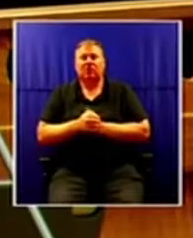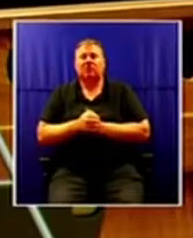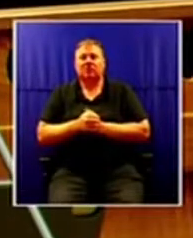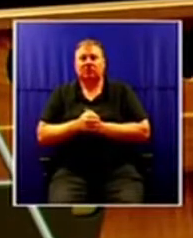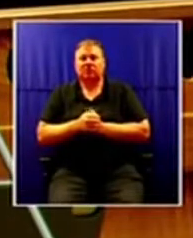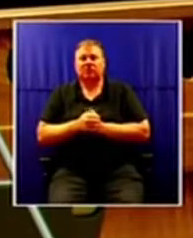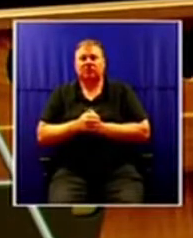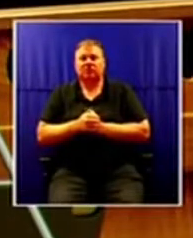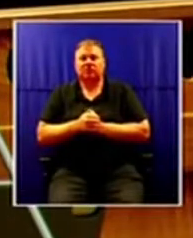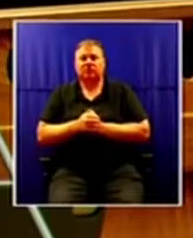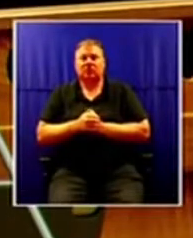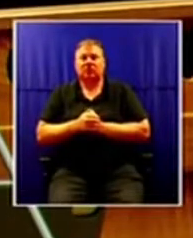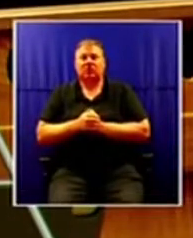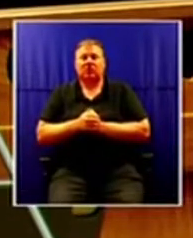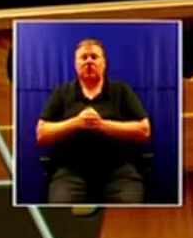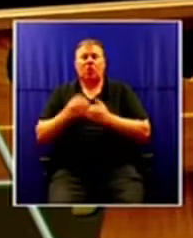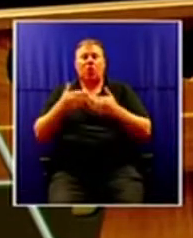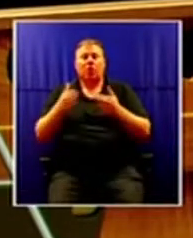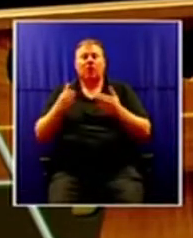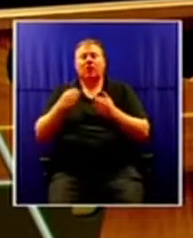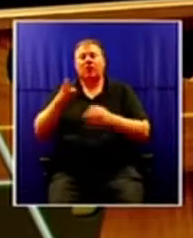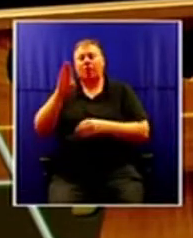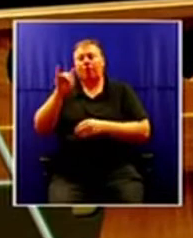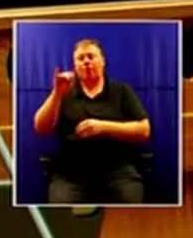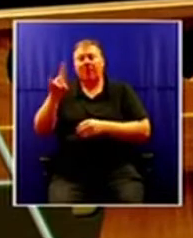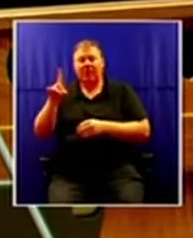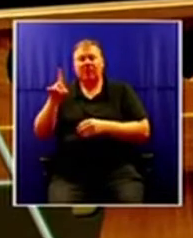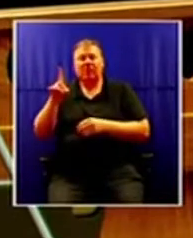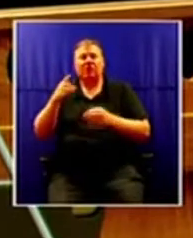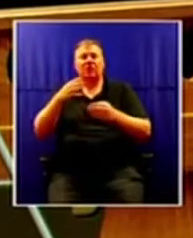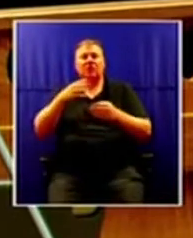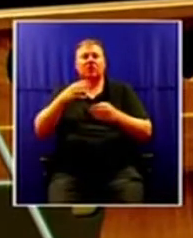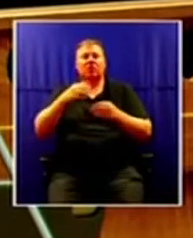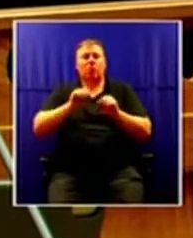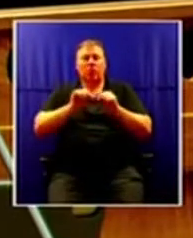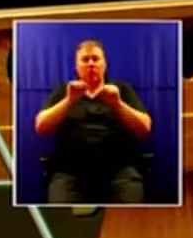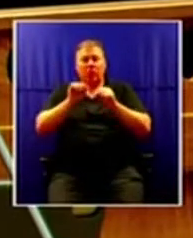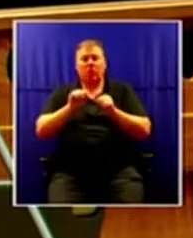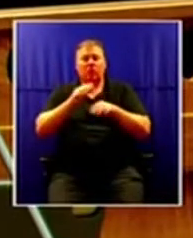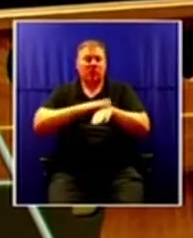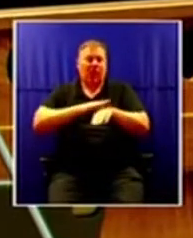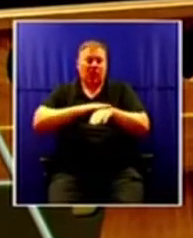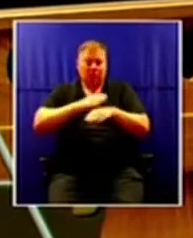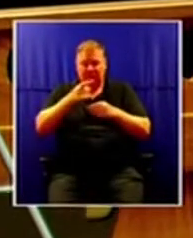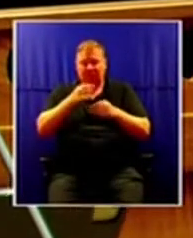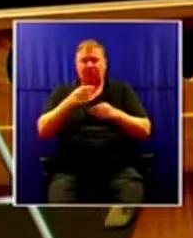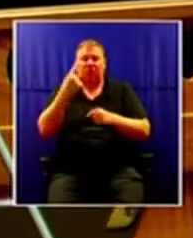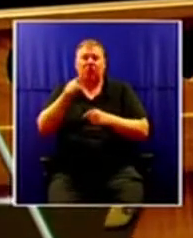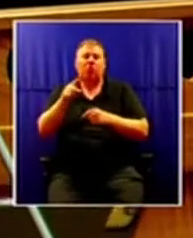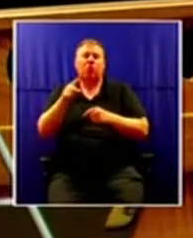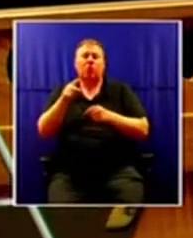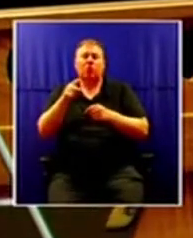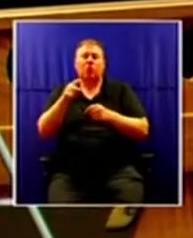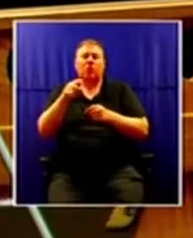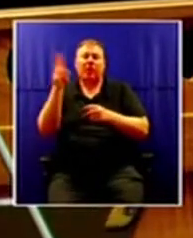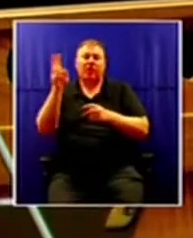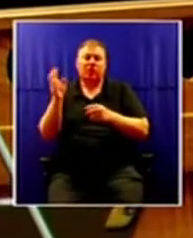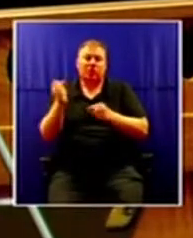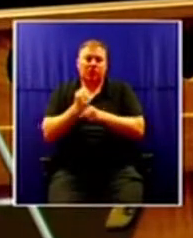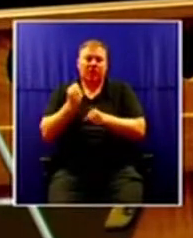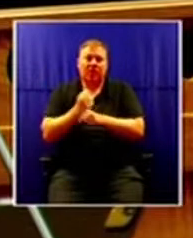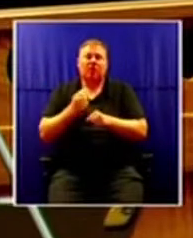opening of further bid windows for renewable energy, the reinstatement of the water quality monitoring system,